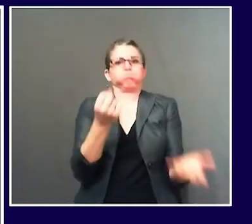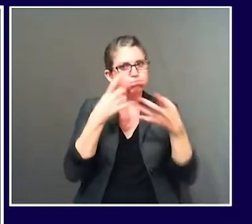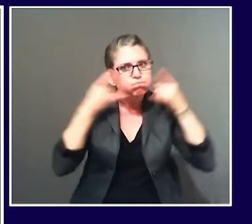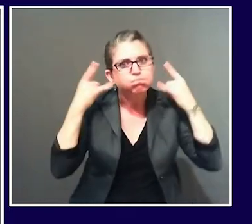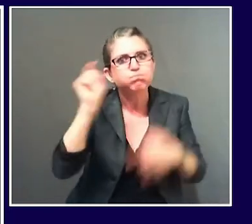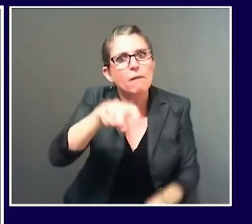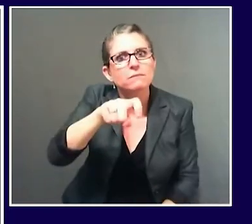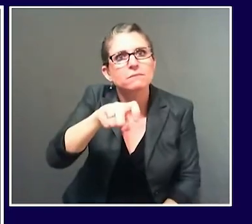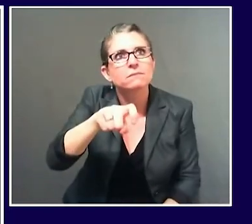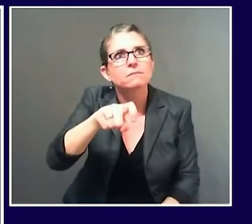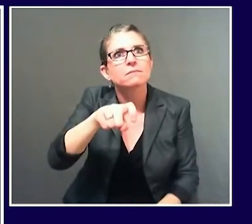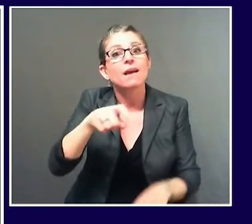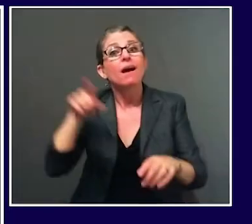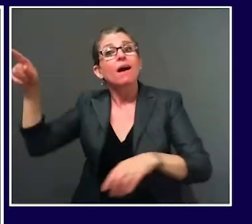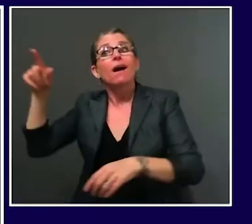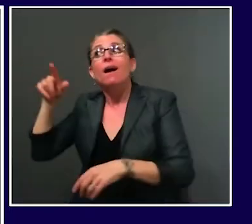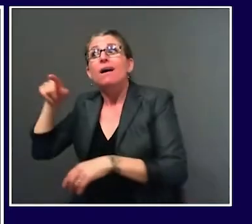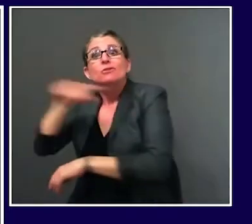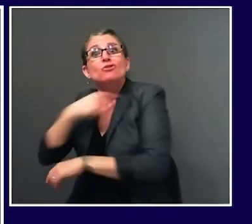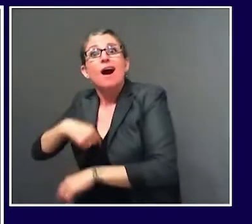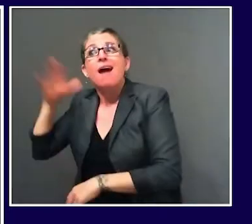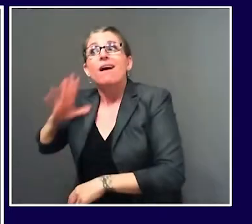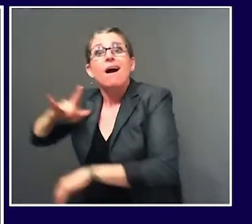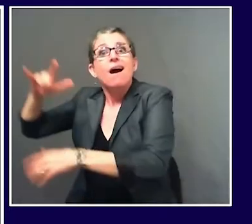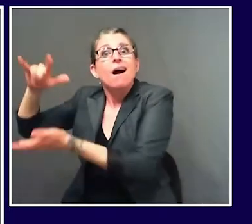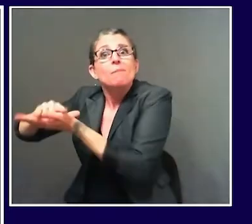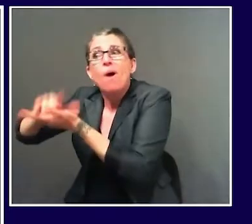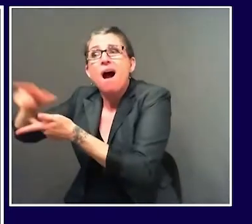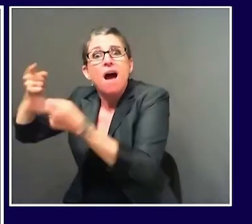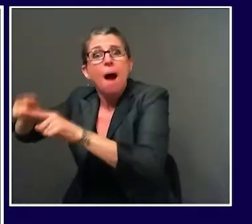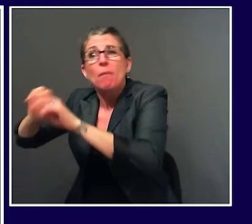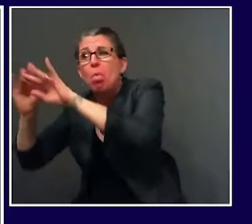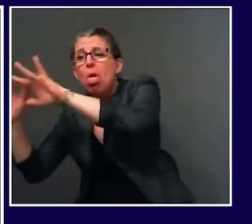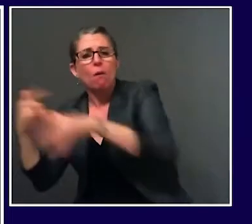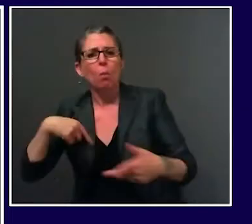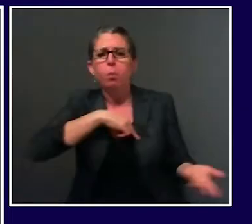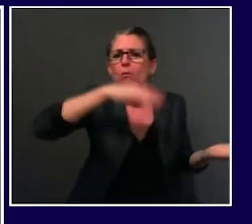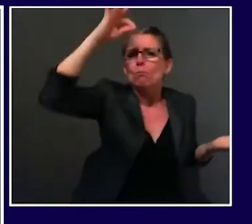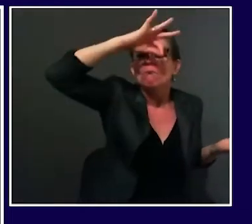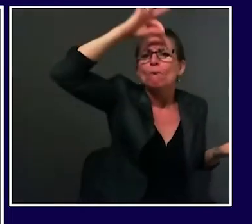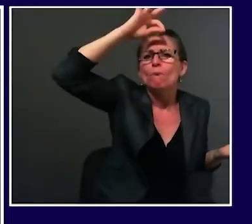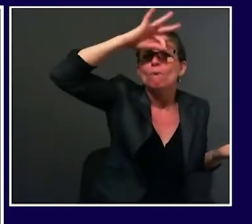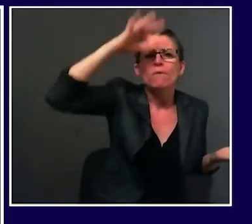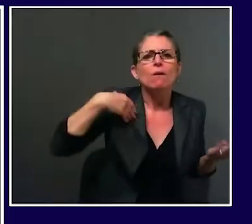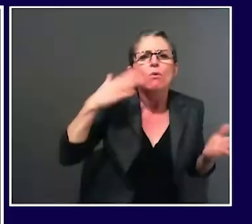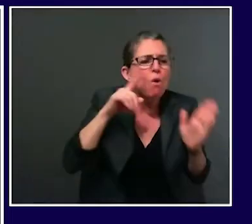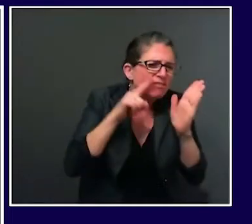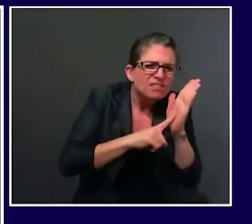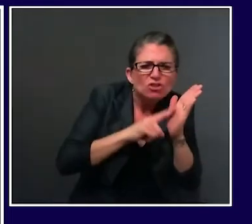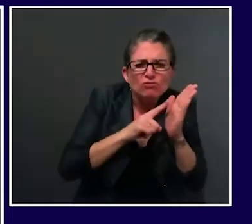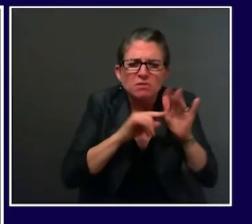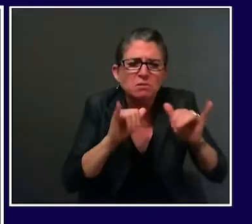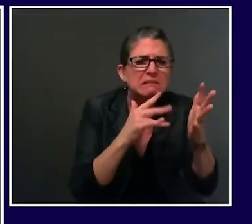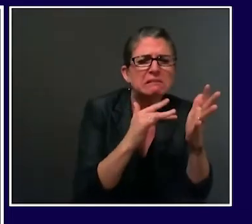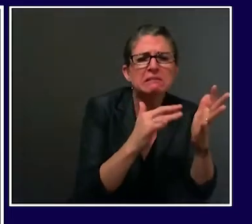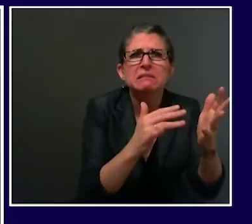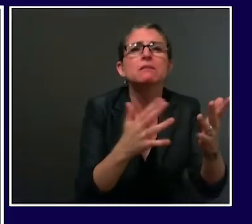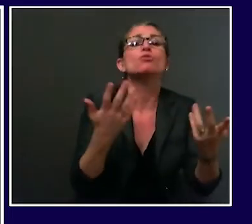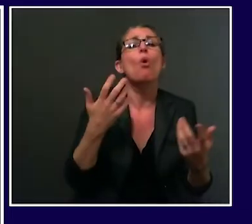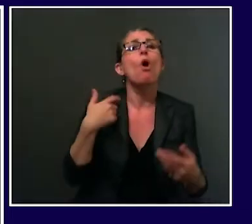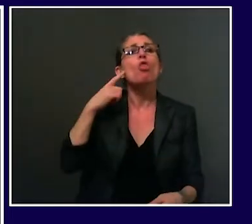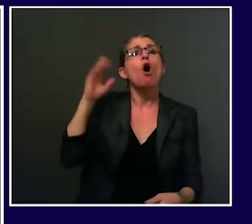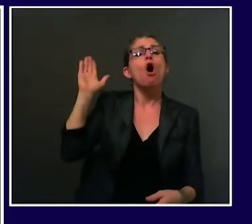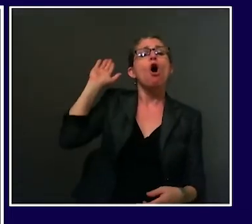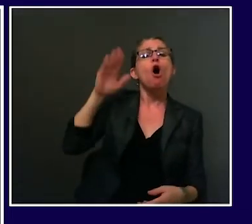barely understood. It wasn't until the first cruise ship situation, I believe it was the Diamond Princess and then later the Grand